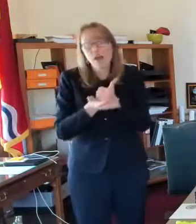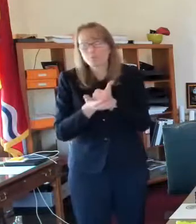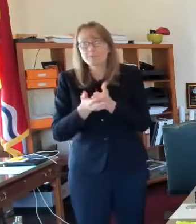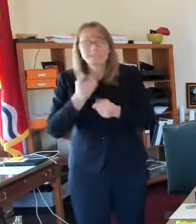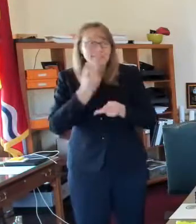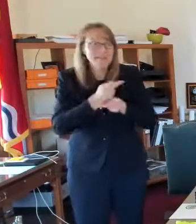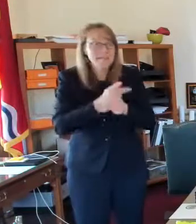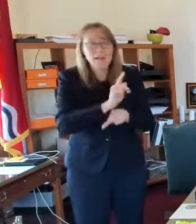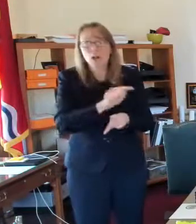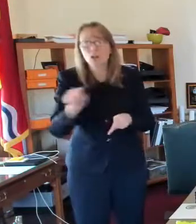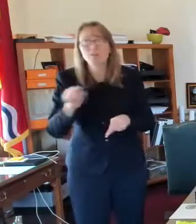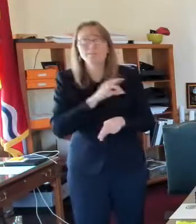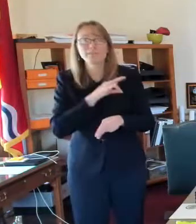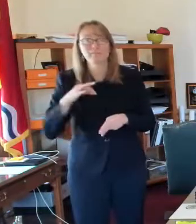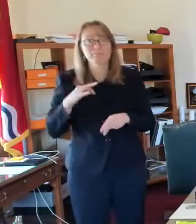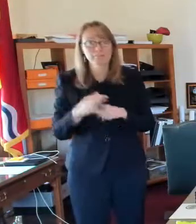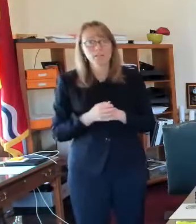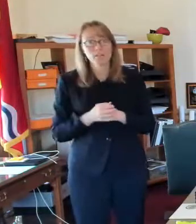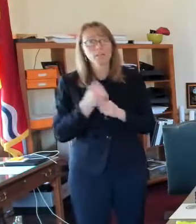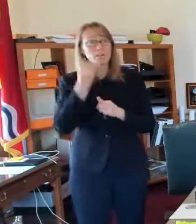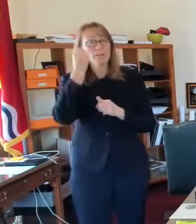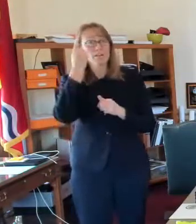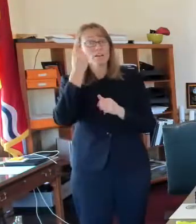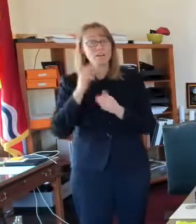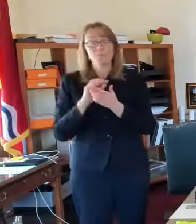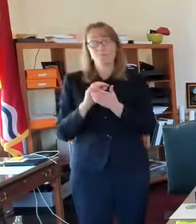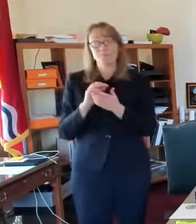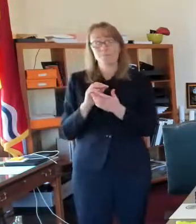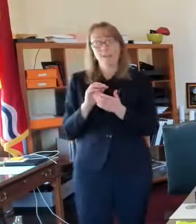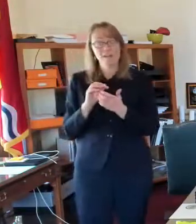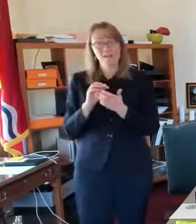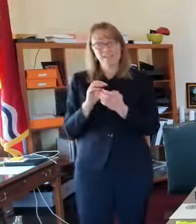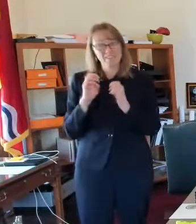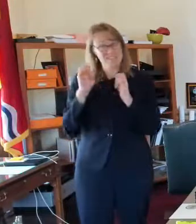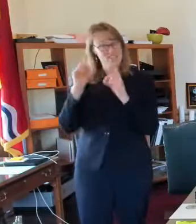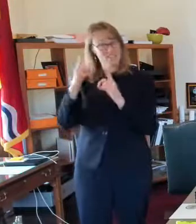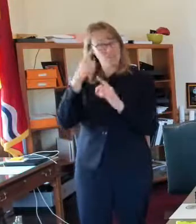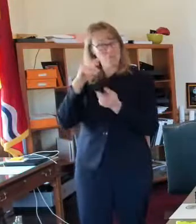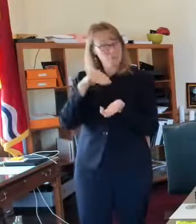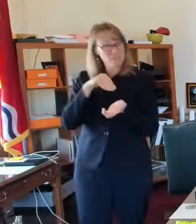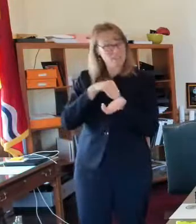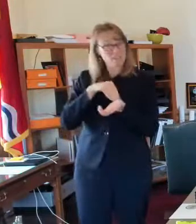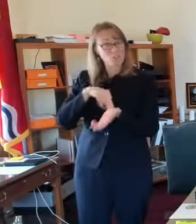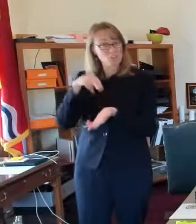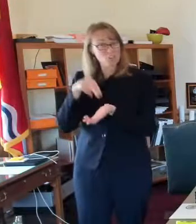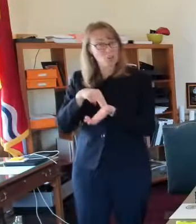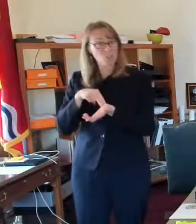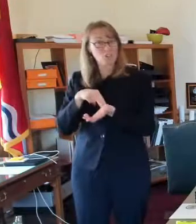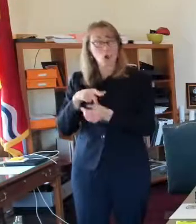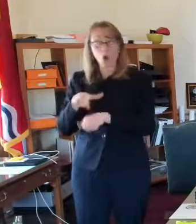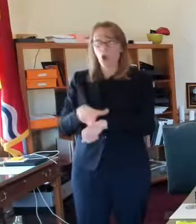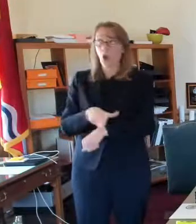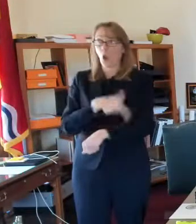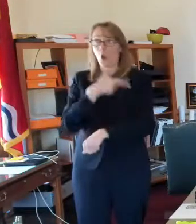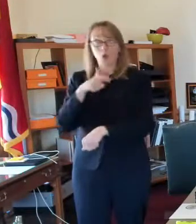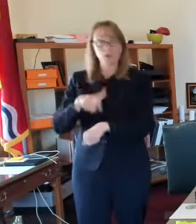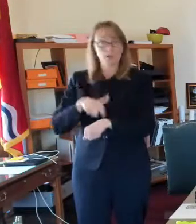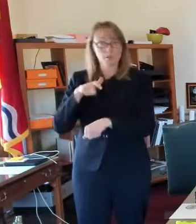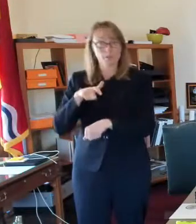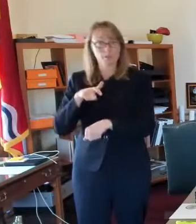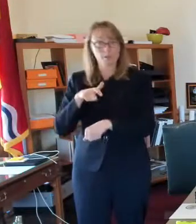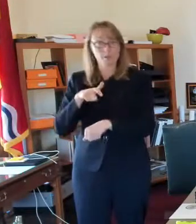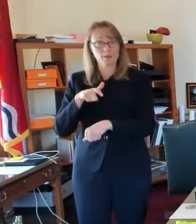nurses and doctors quickly. You know, that's a long education process. So it is about the staffing for